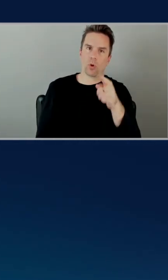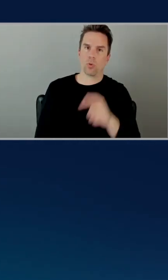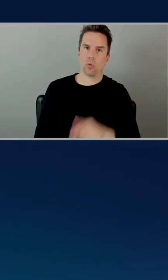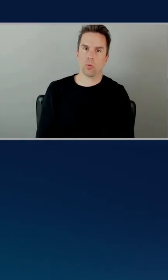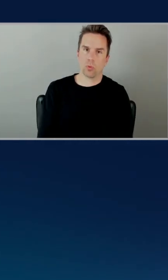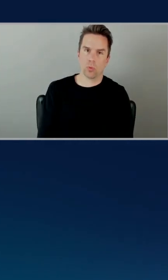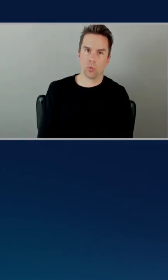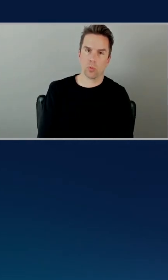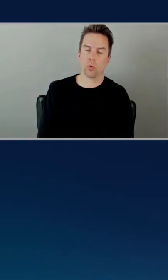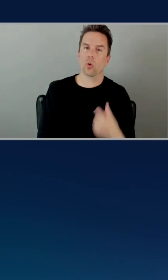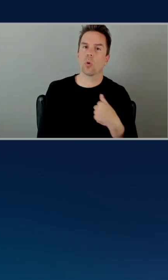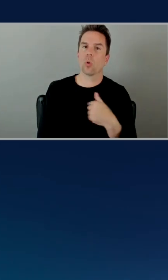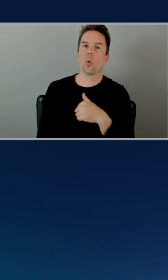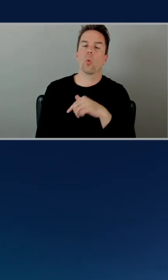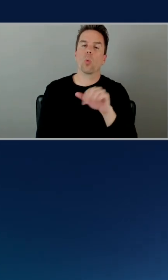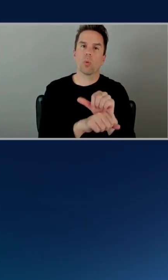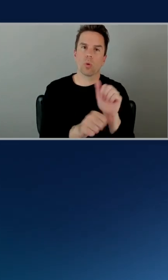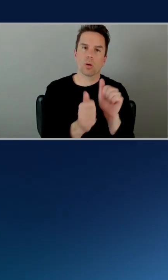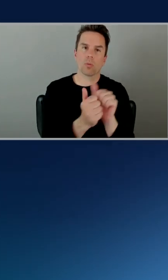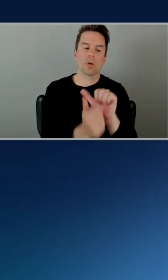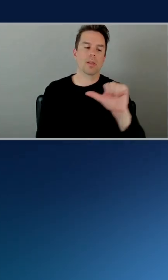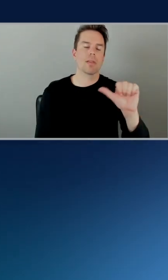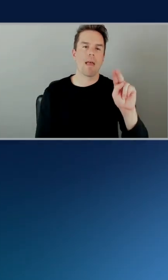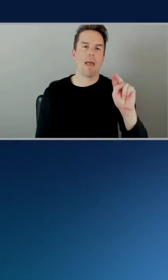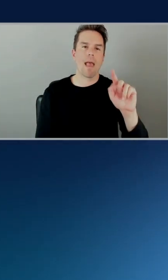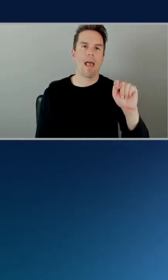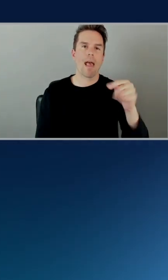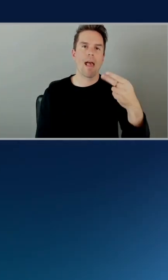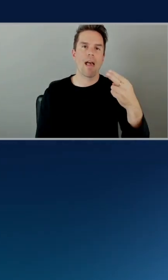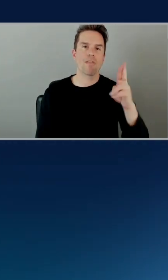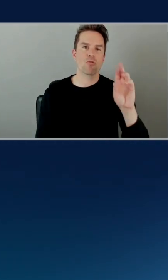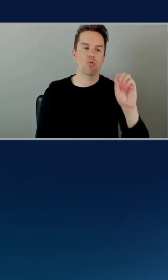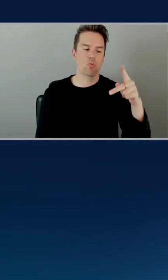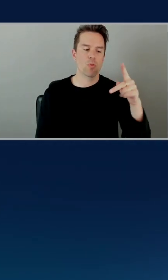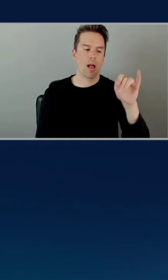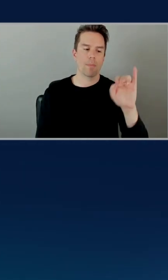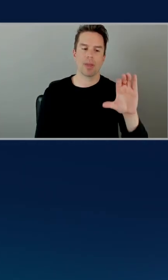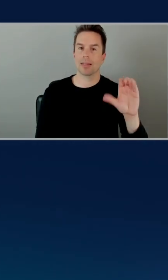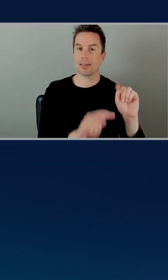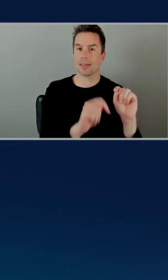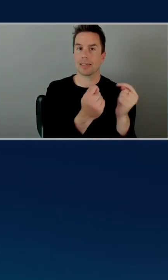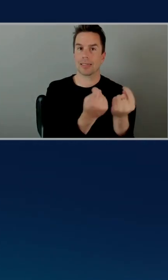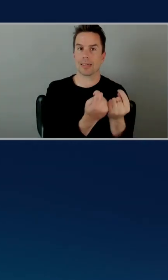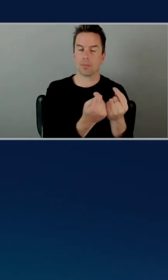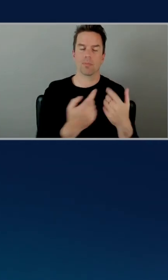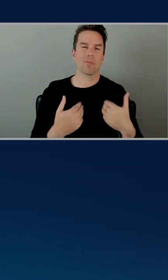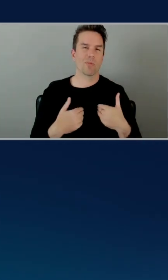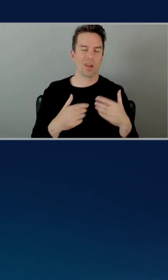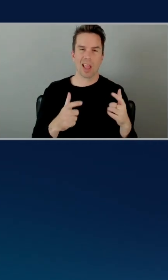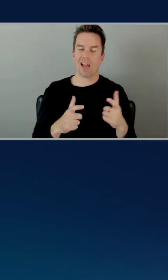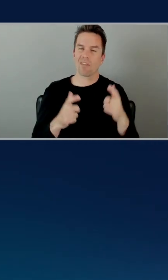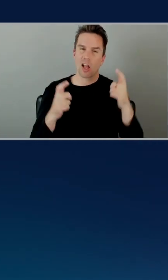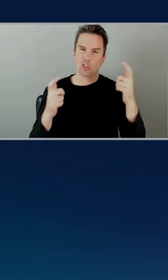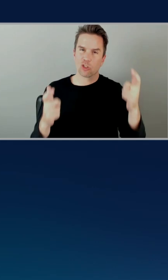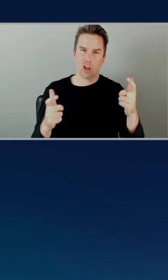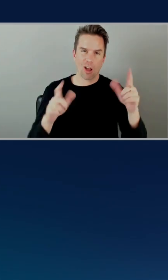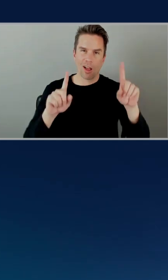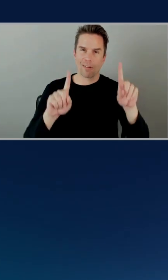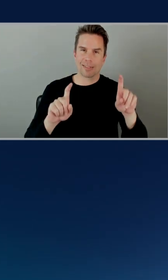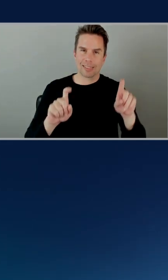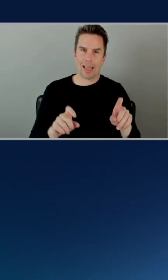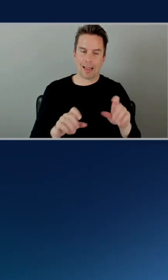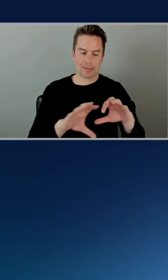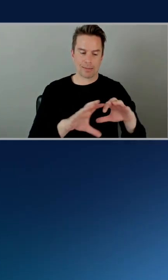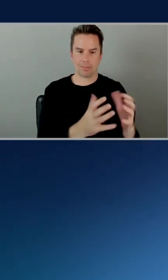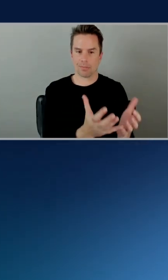with the Anthropic team, and we have a large test set we work with, and we figure out, okay,